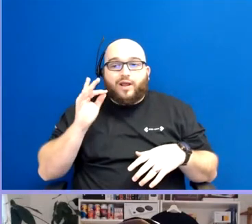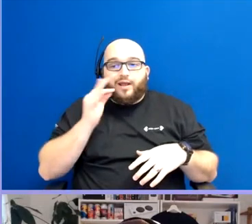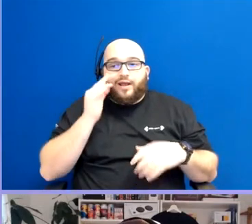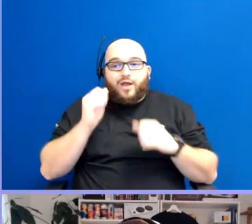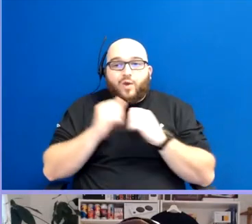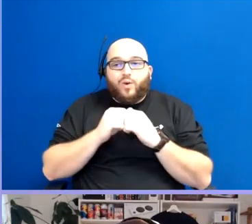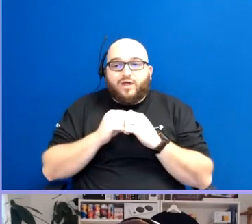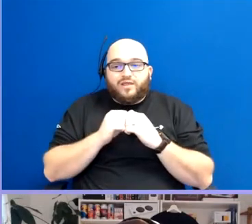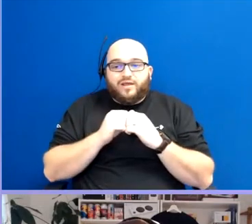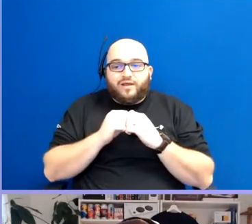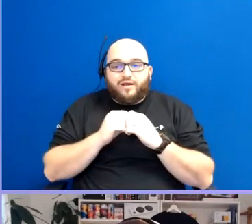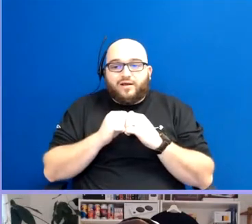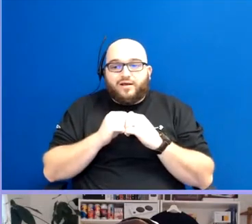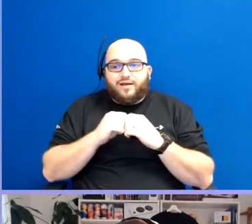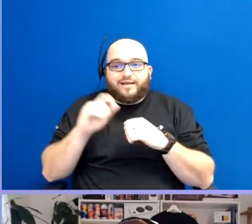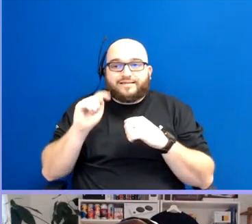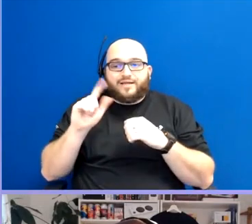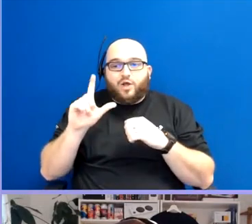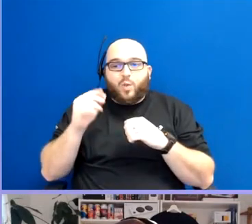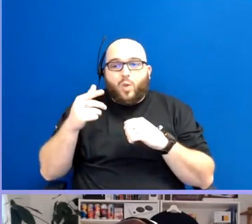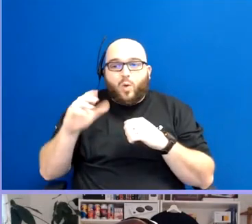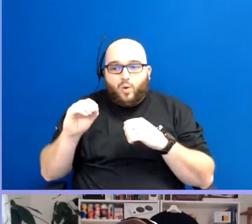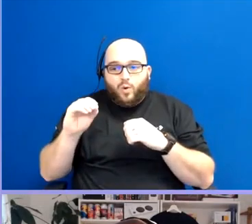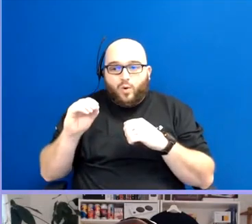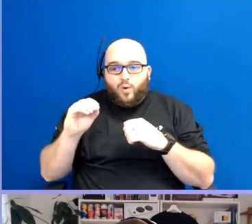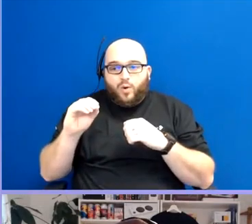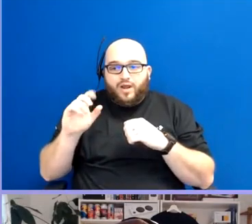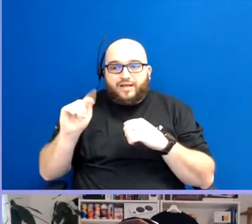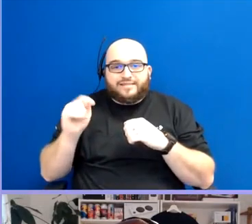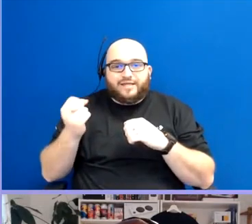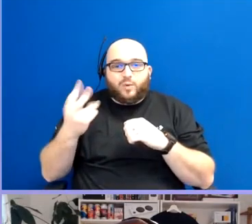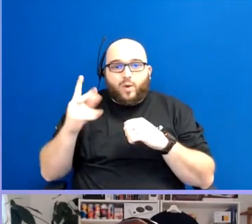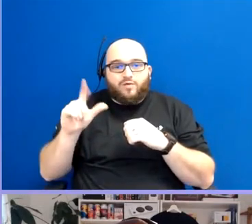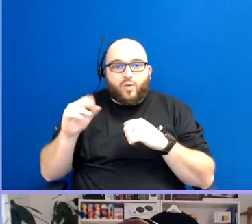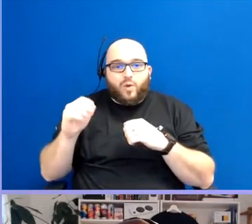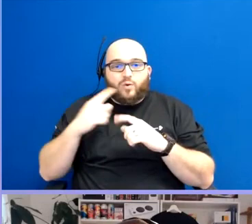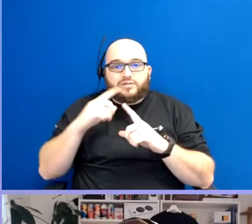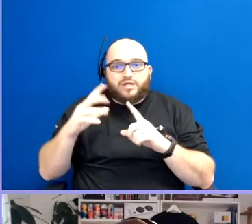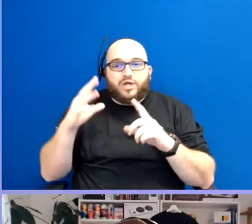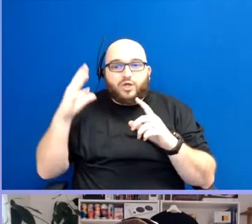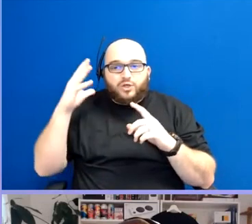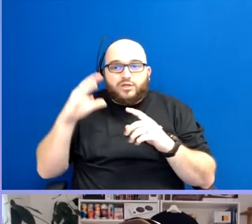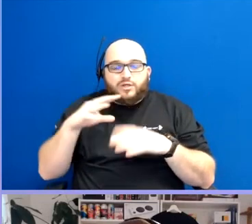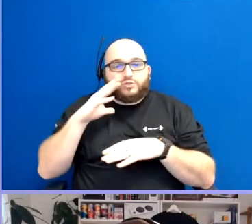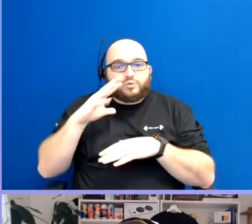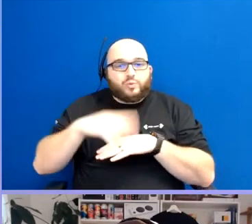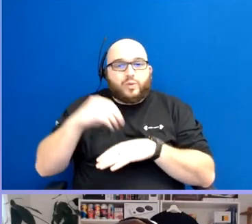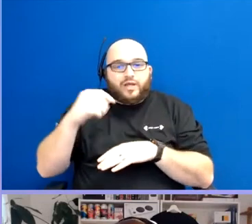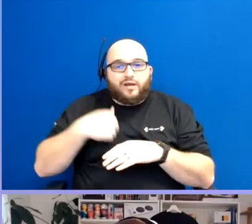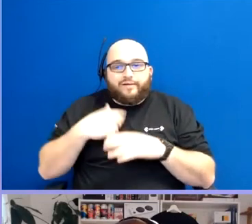T12T logo, which is a meetup in Sweden, which I co-organize.